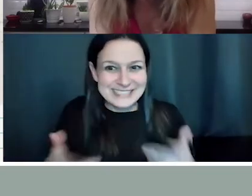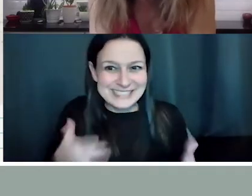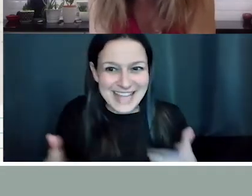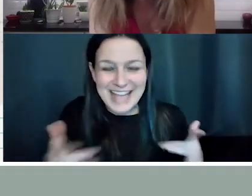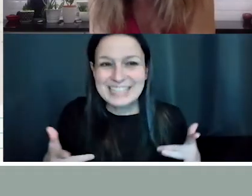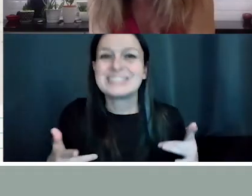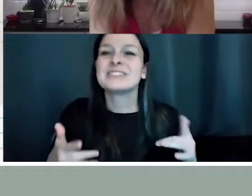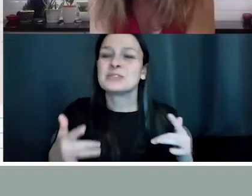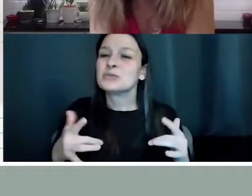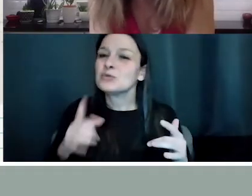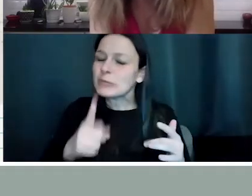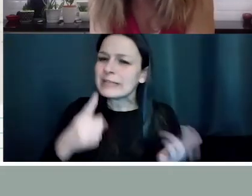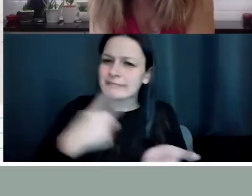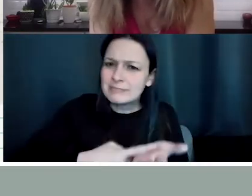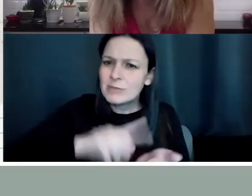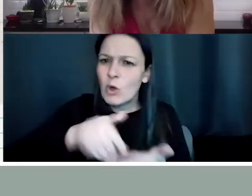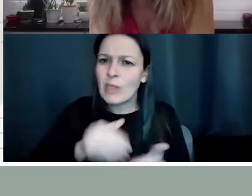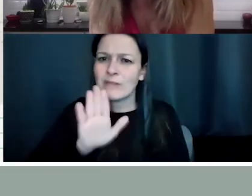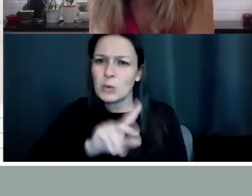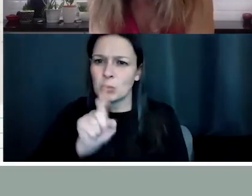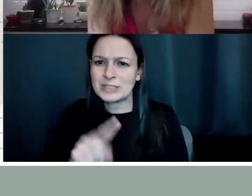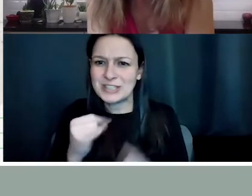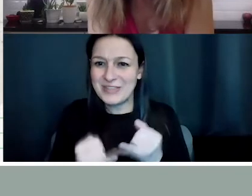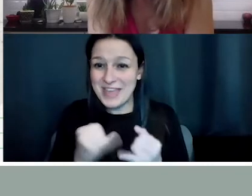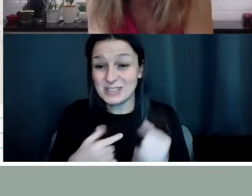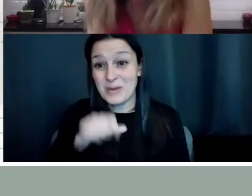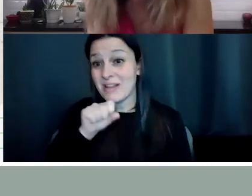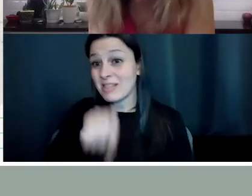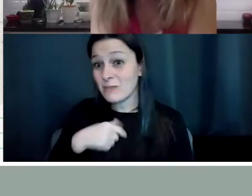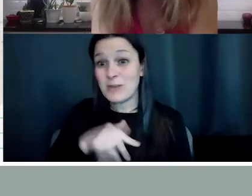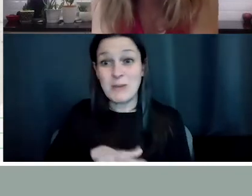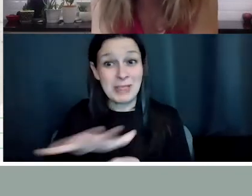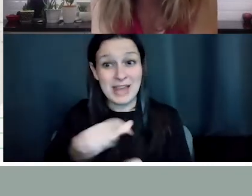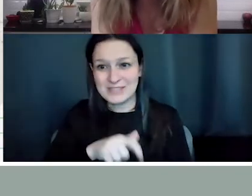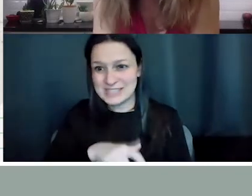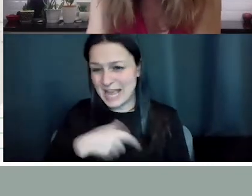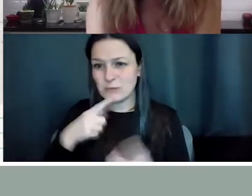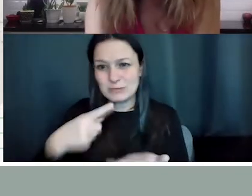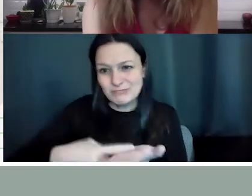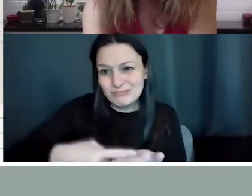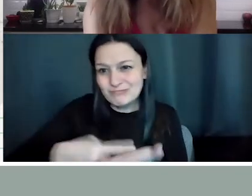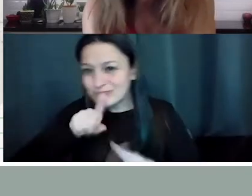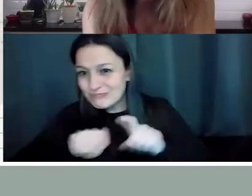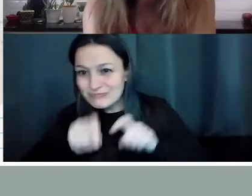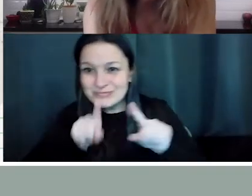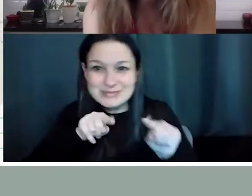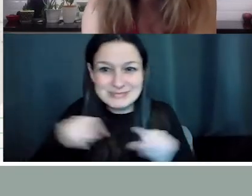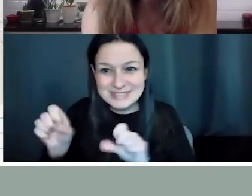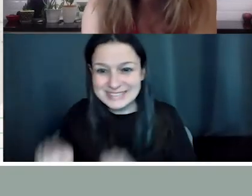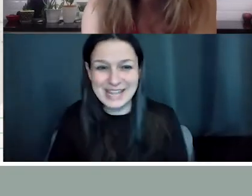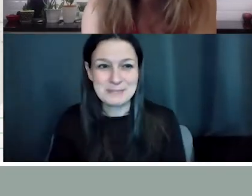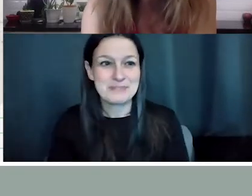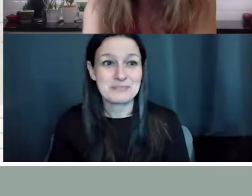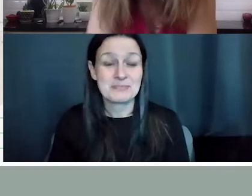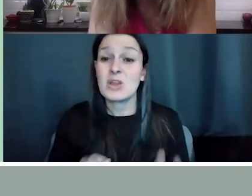to each of your personal questions at the end. And I love that we've left enough time for that. So Thriving Through